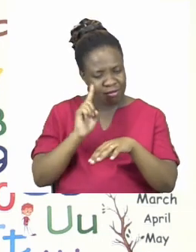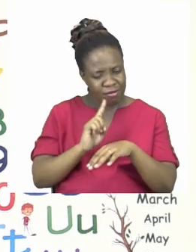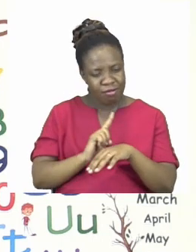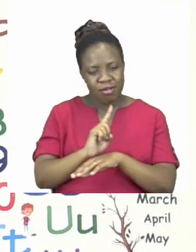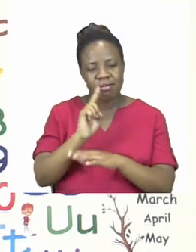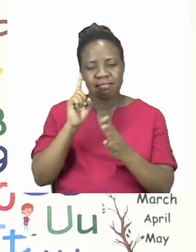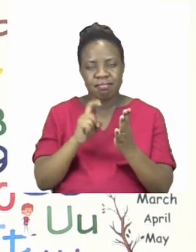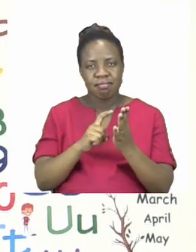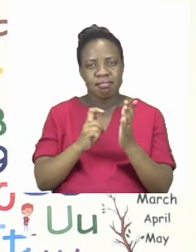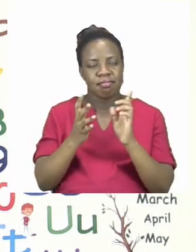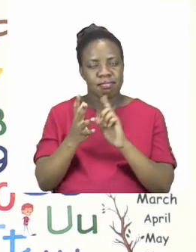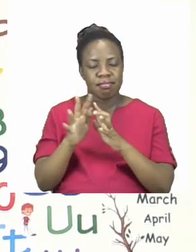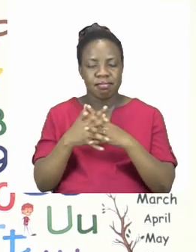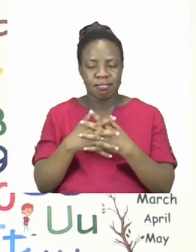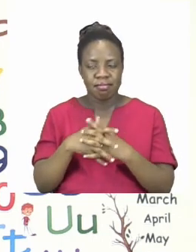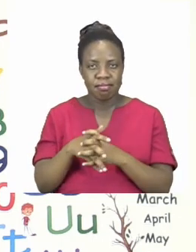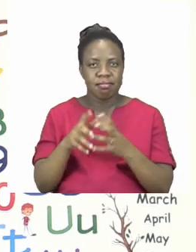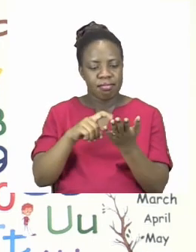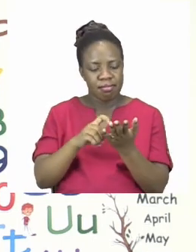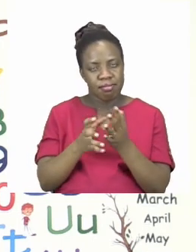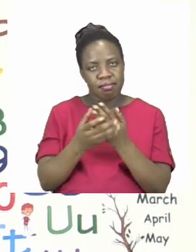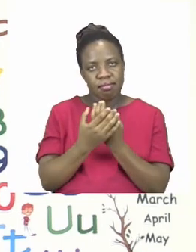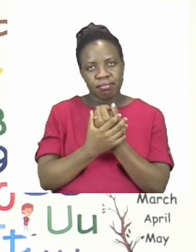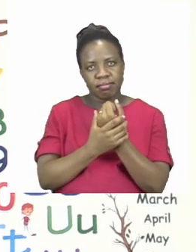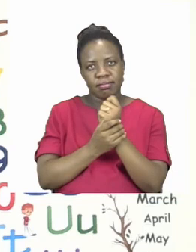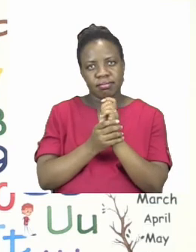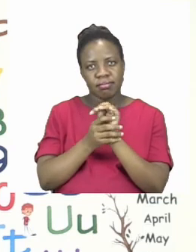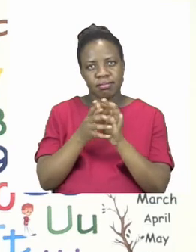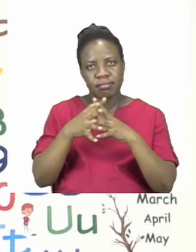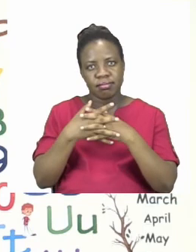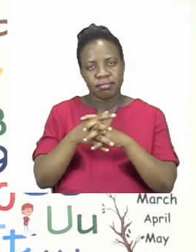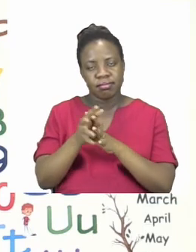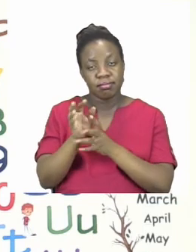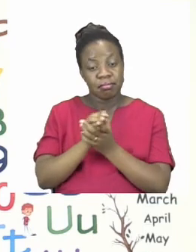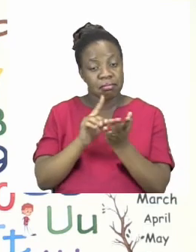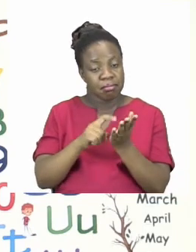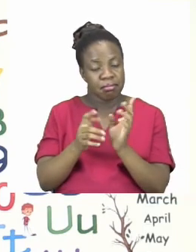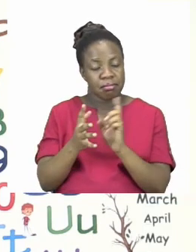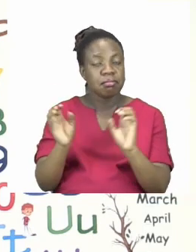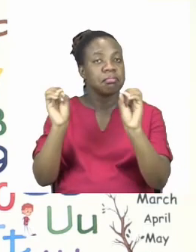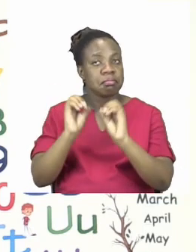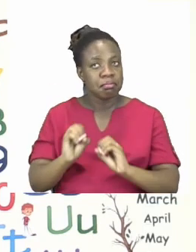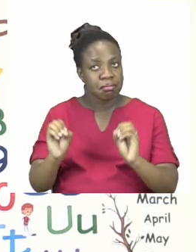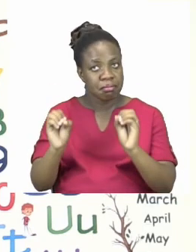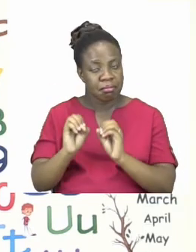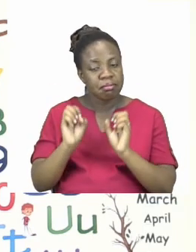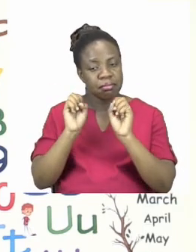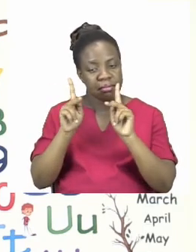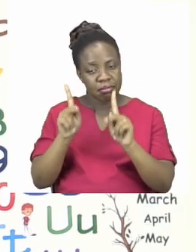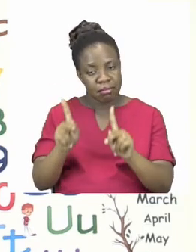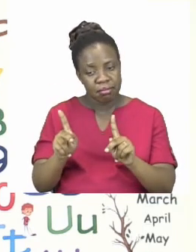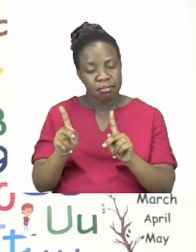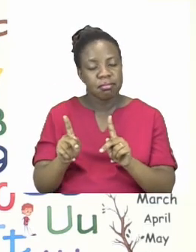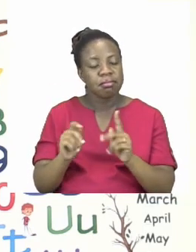take our sanitizer and rub our hands. Remember, if you don't have sanitizer, that's okay. You can use soap and water. Just